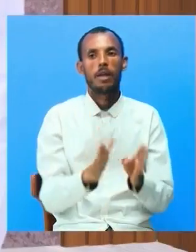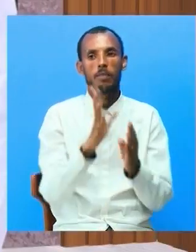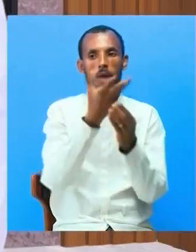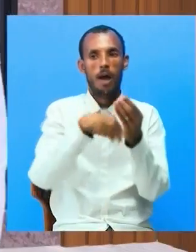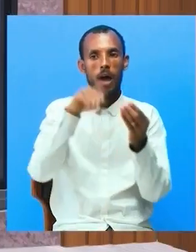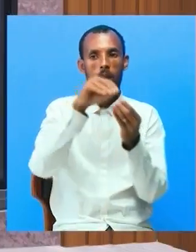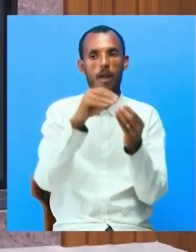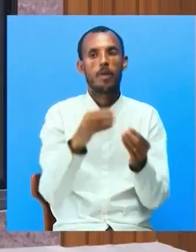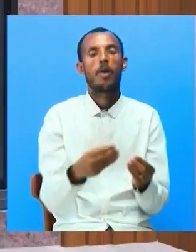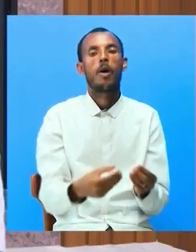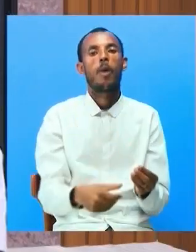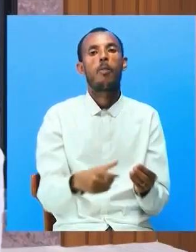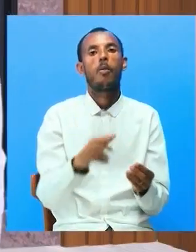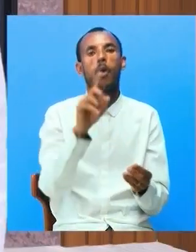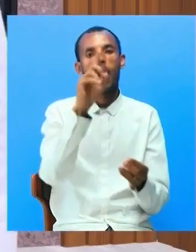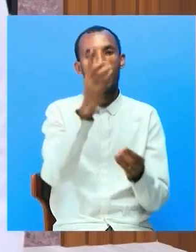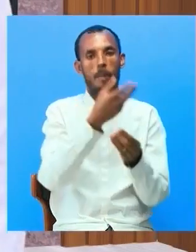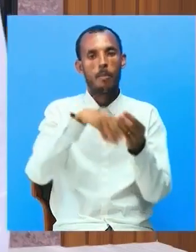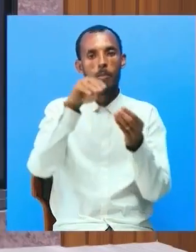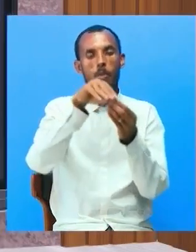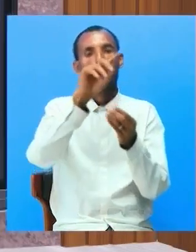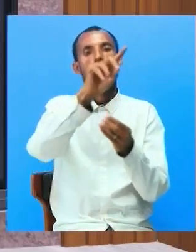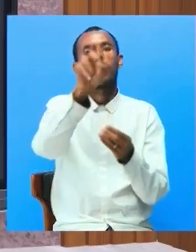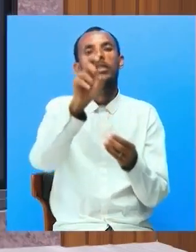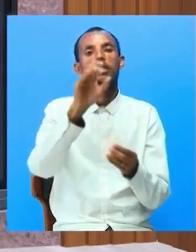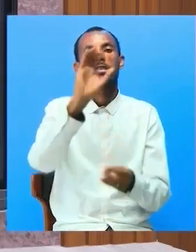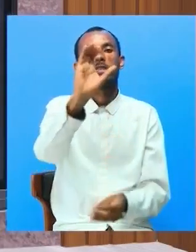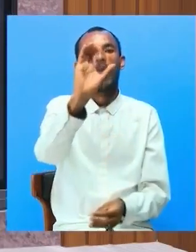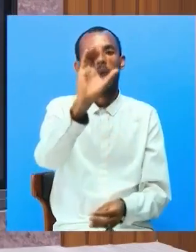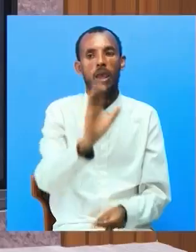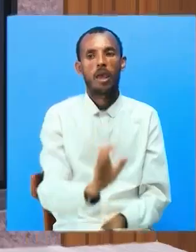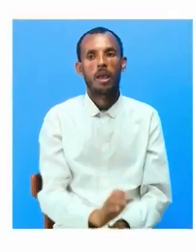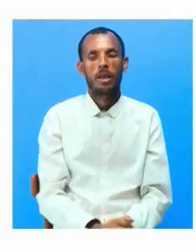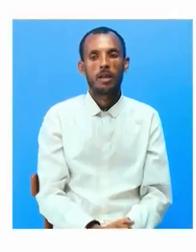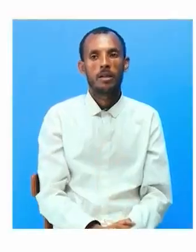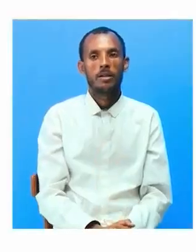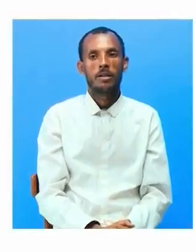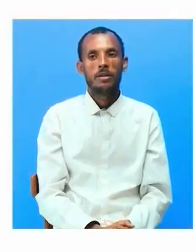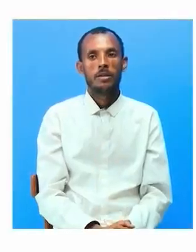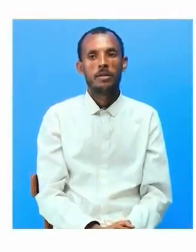Let me add one more question. See.